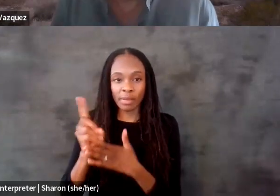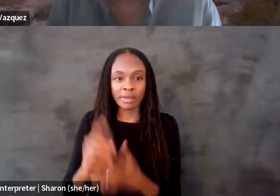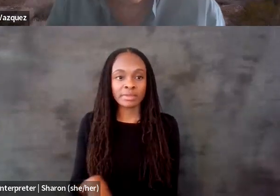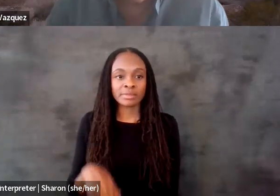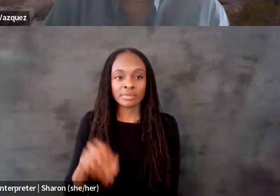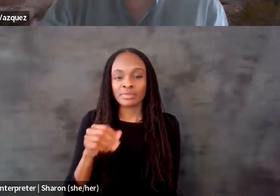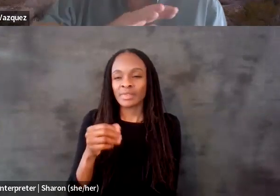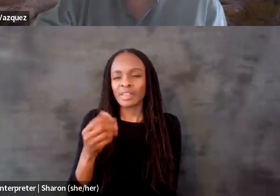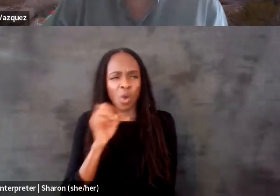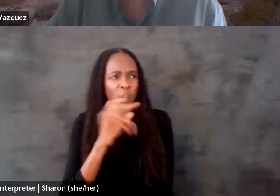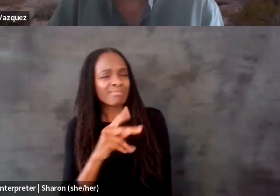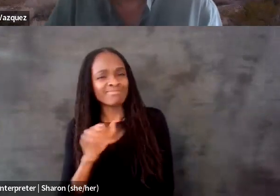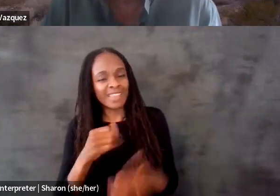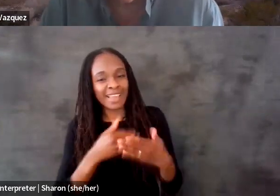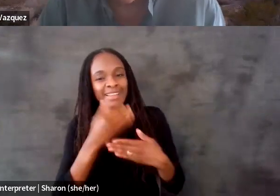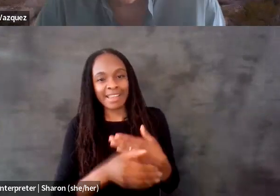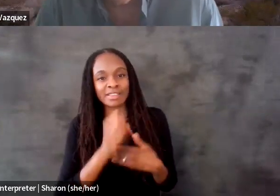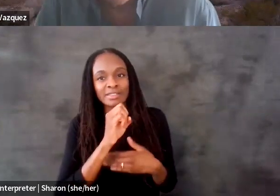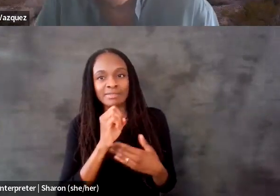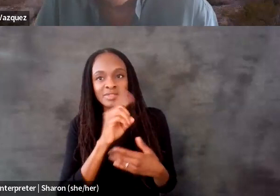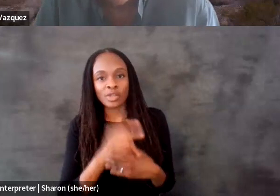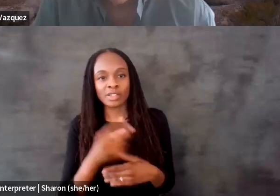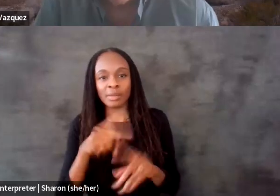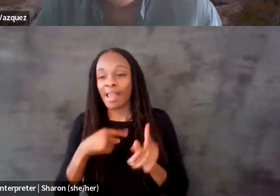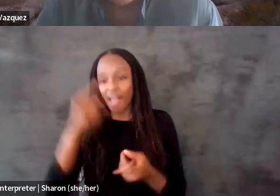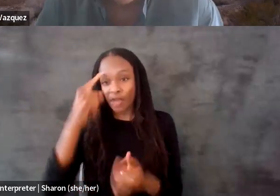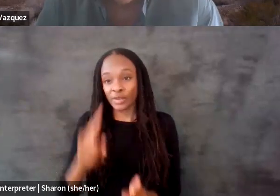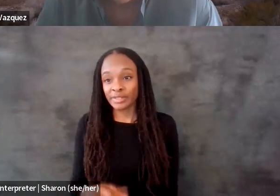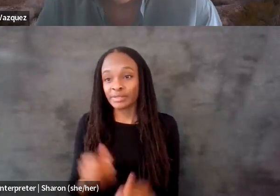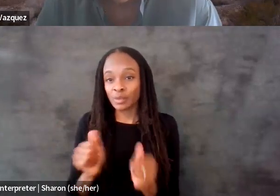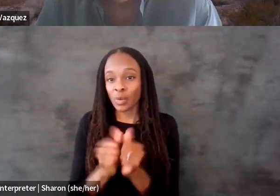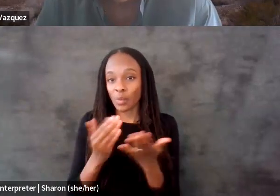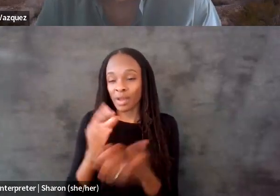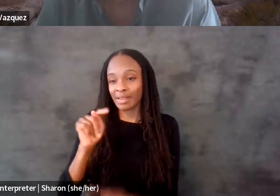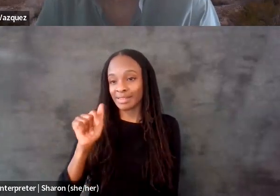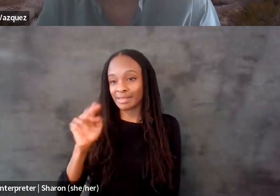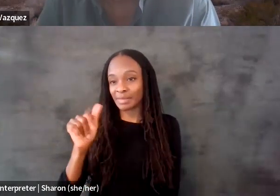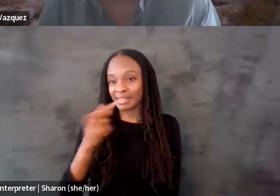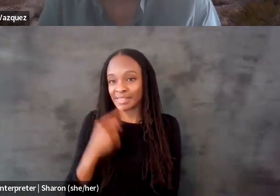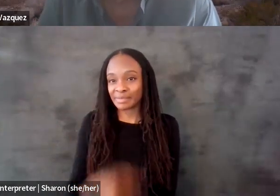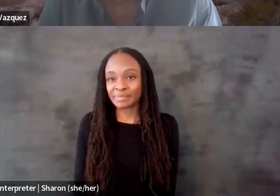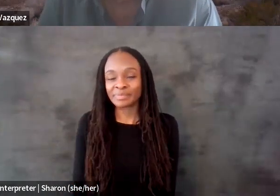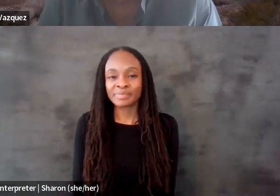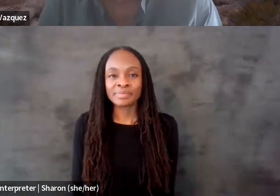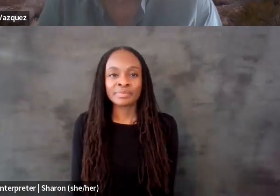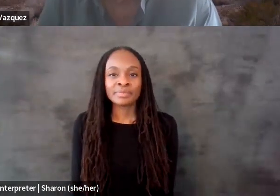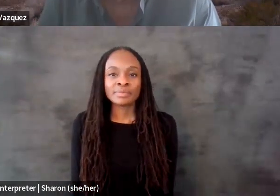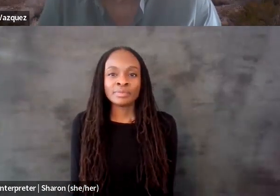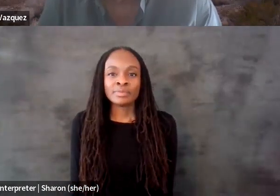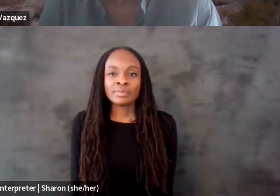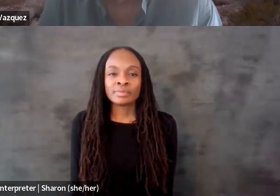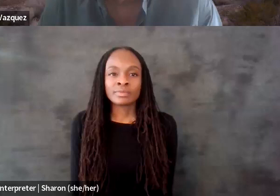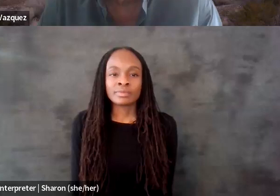question, but I totally agree with everything that was said there, though. All right, great. This is